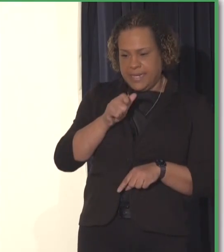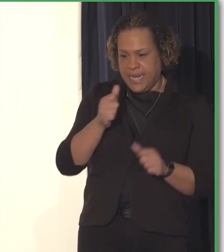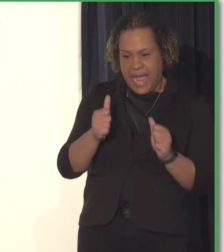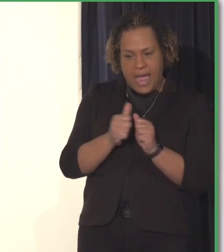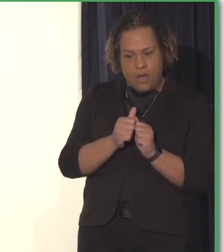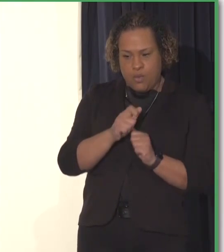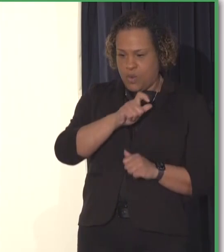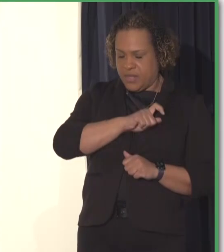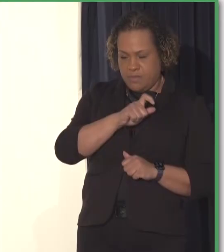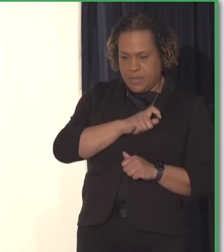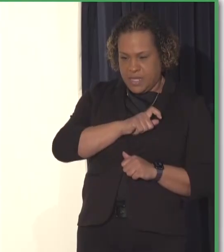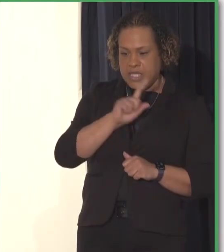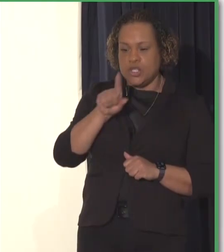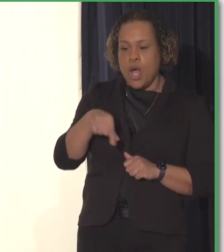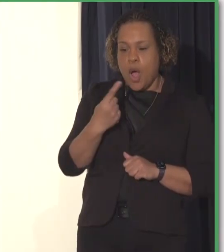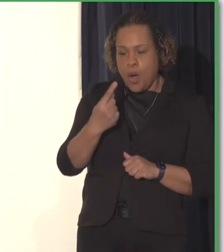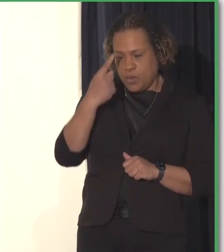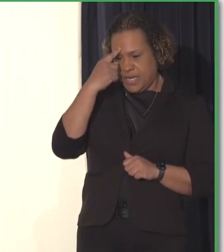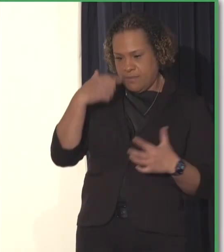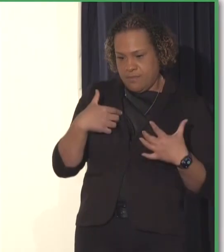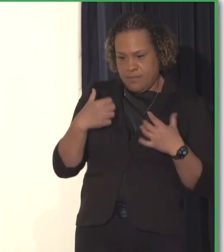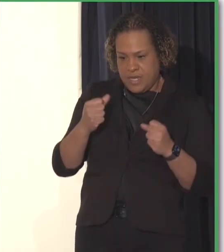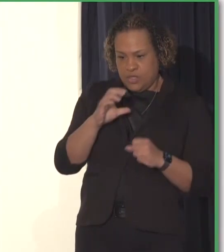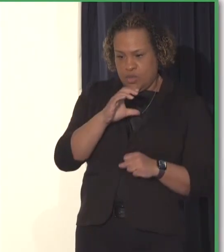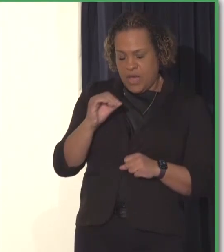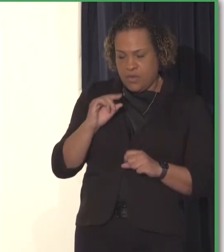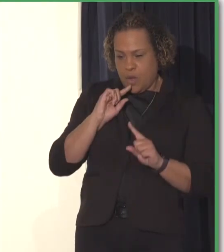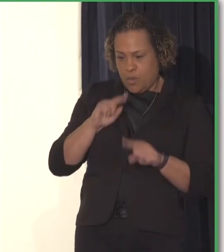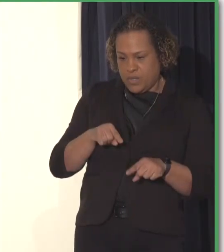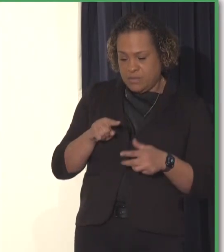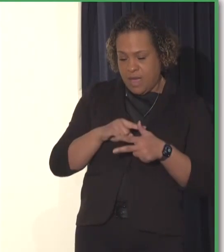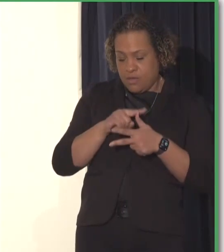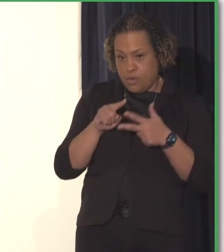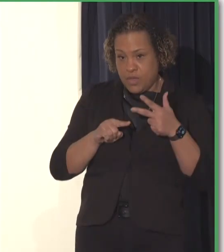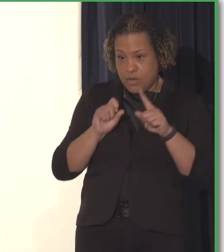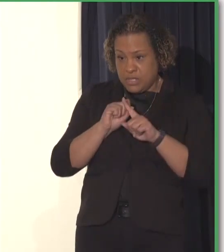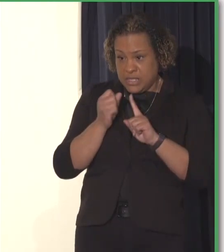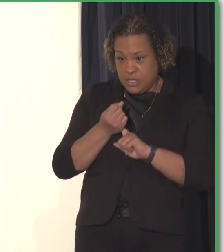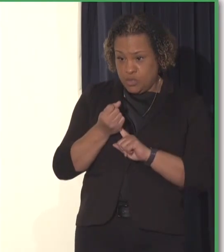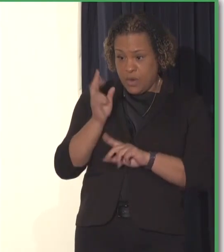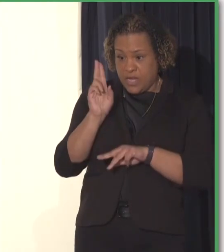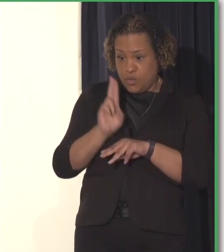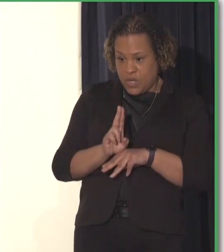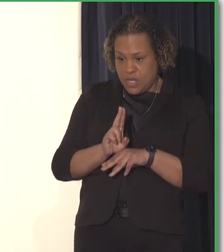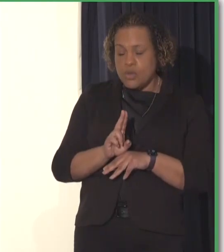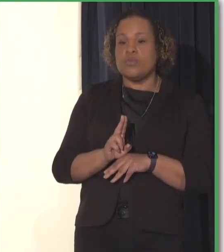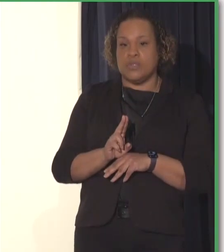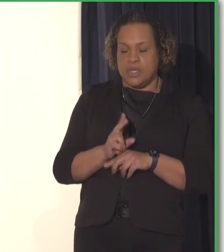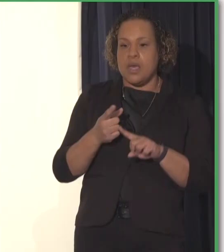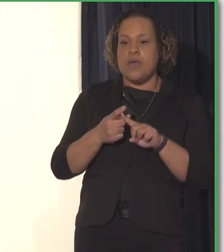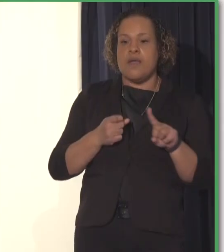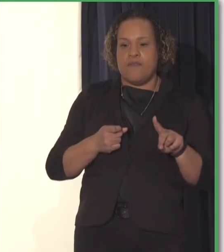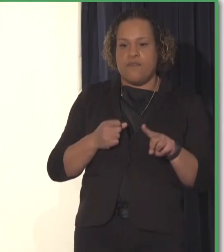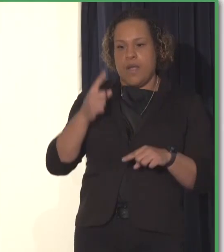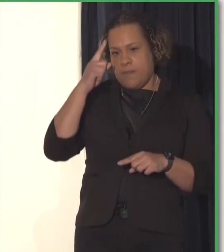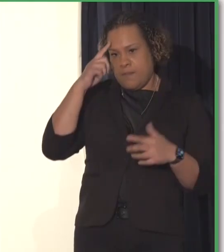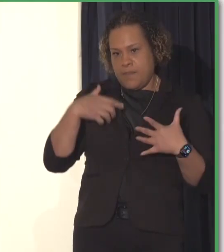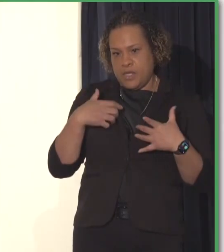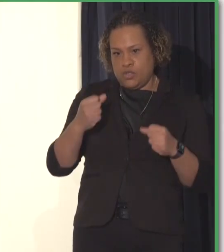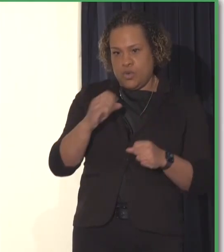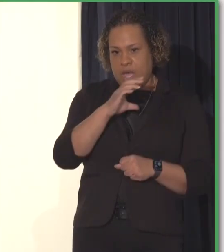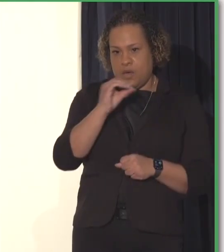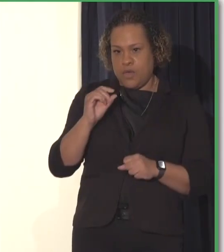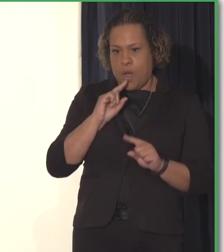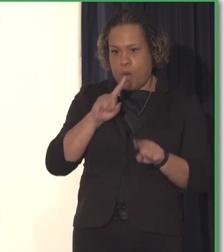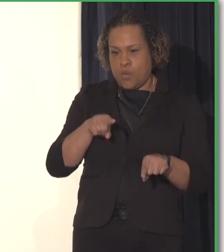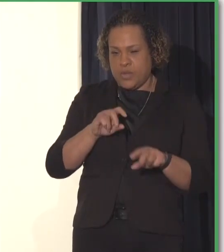our mental health co-response. So those 3 instances that we've used it it has been by our mental health co-response team.